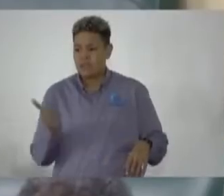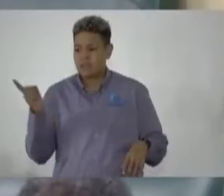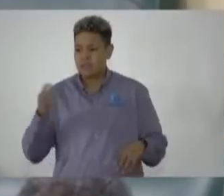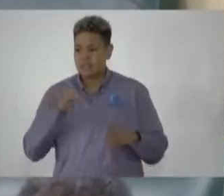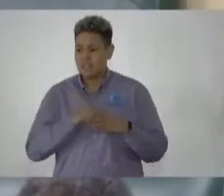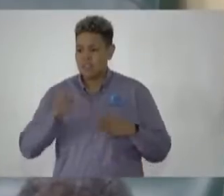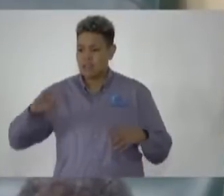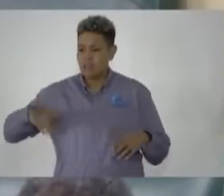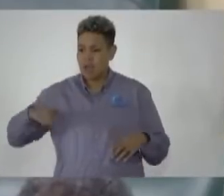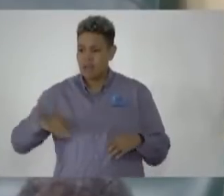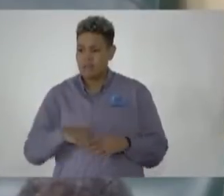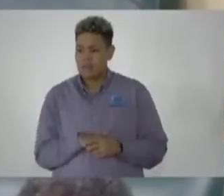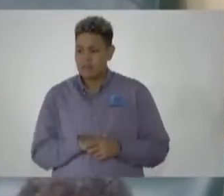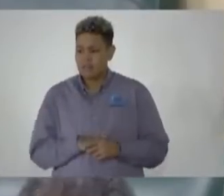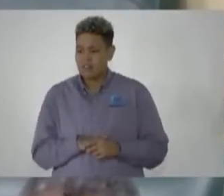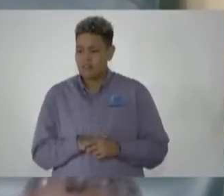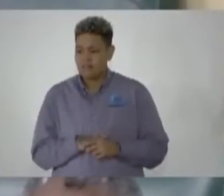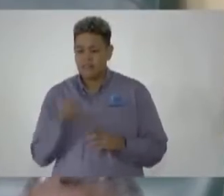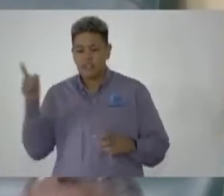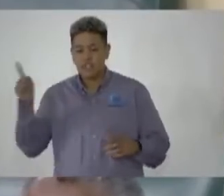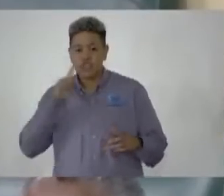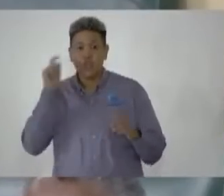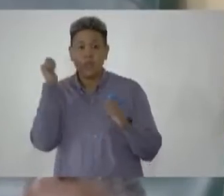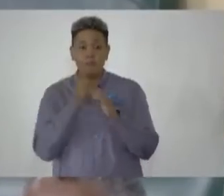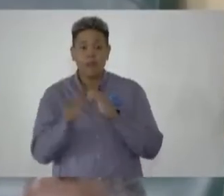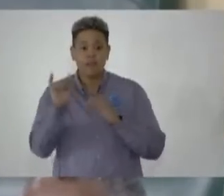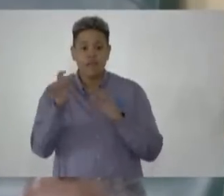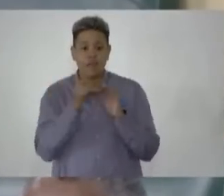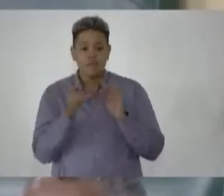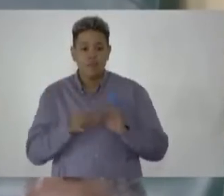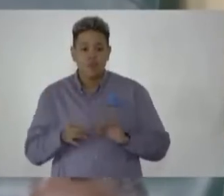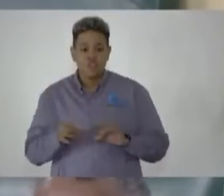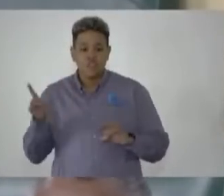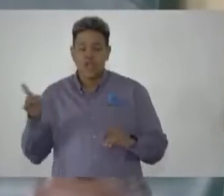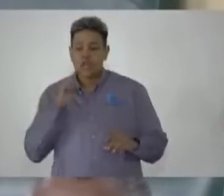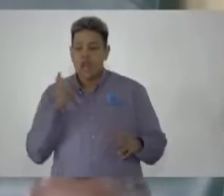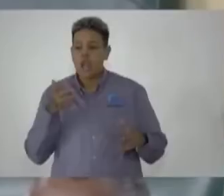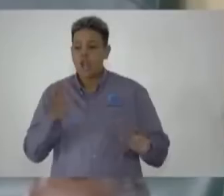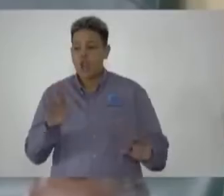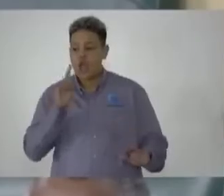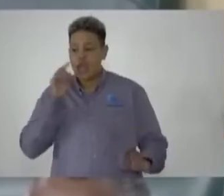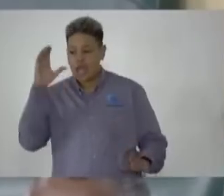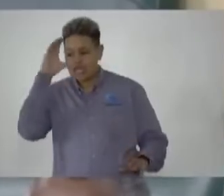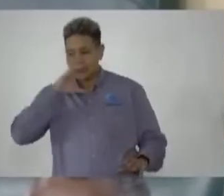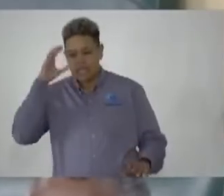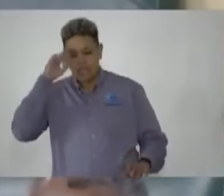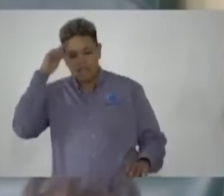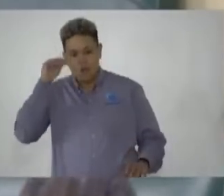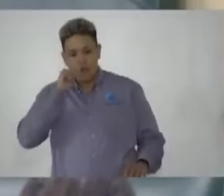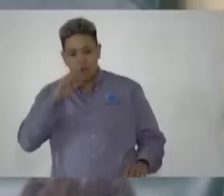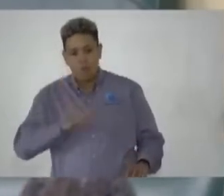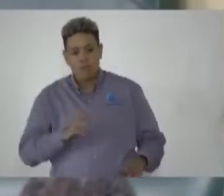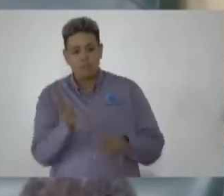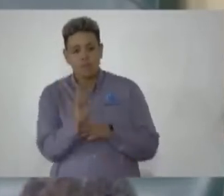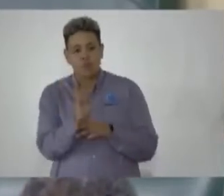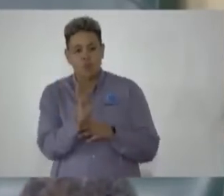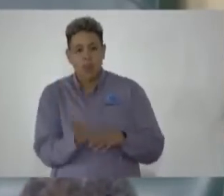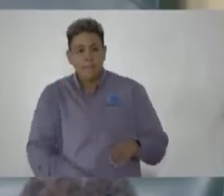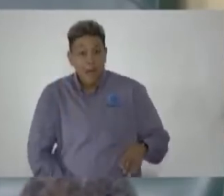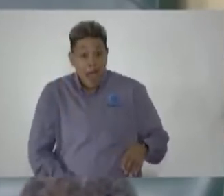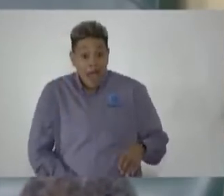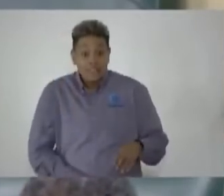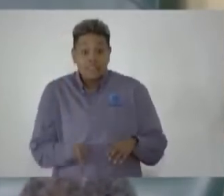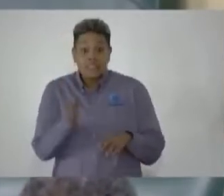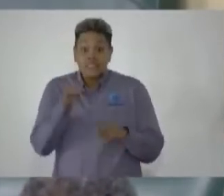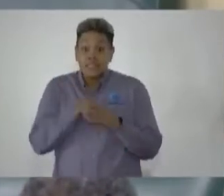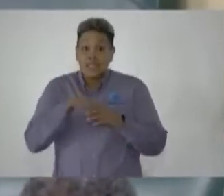in Parliament. She passed that motion allowing and seeking for women to wear